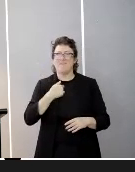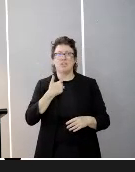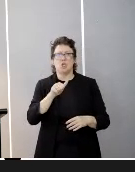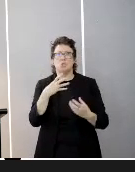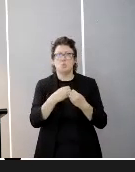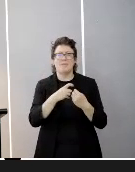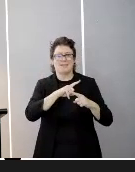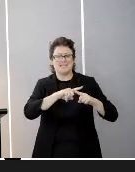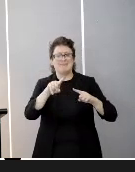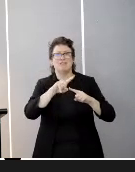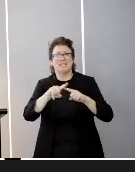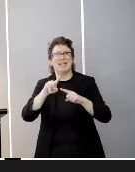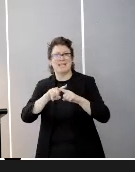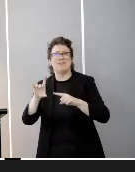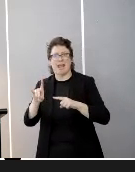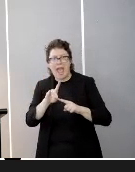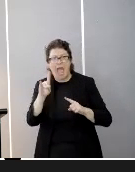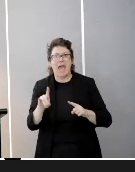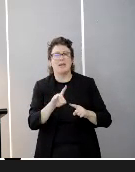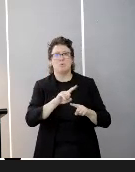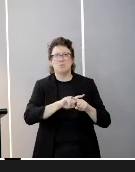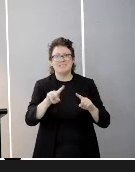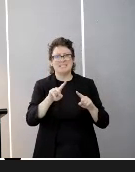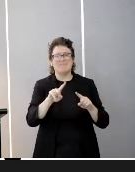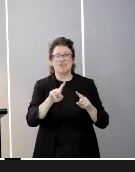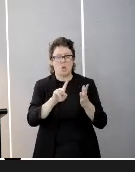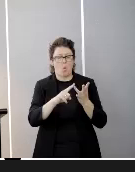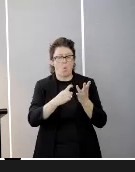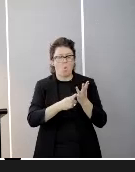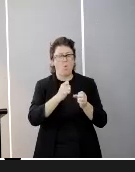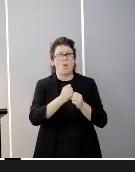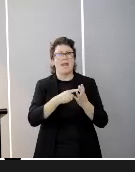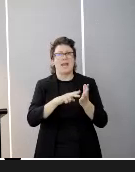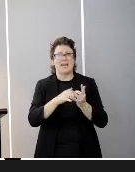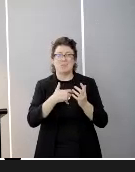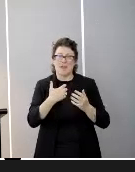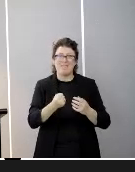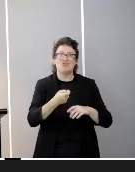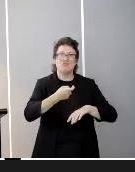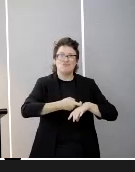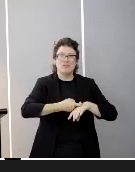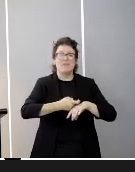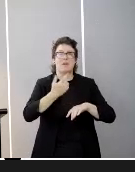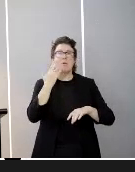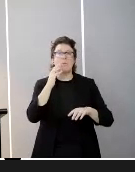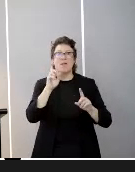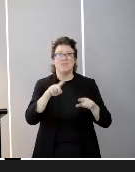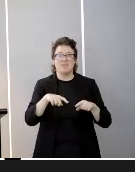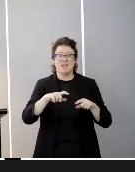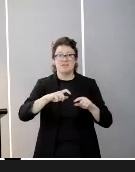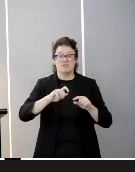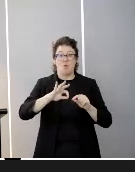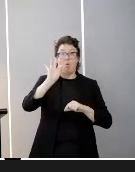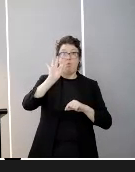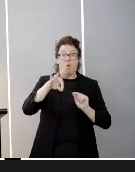animals and organisms to show that we have these rhythms of when things kind of turn on and turn off inside